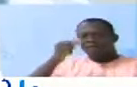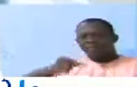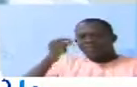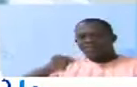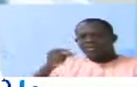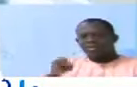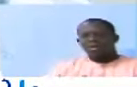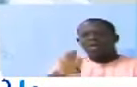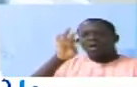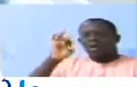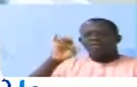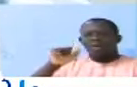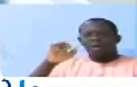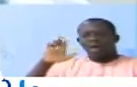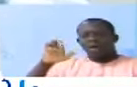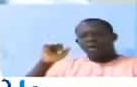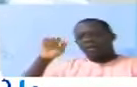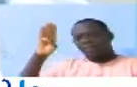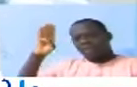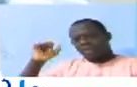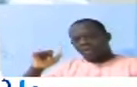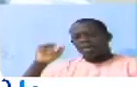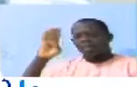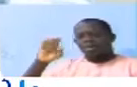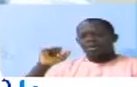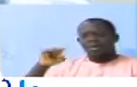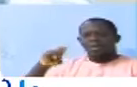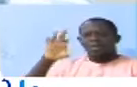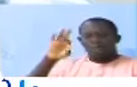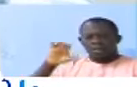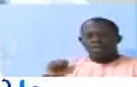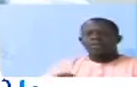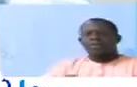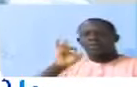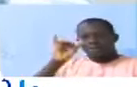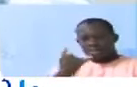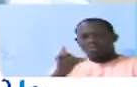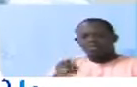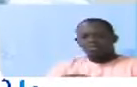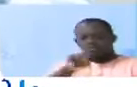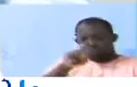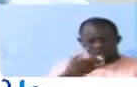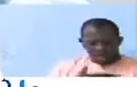Banta. That's right. Do you have a family? Yes.